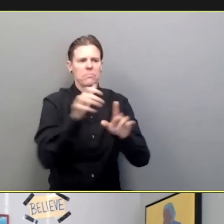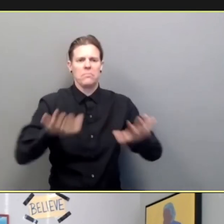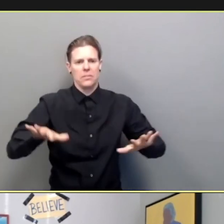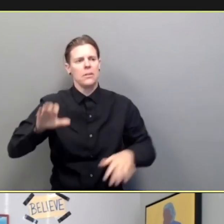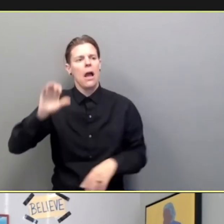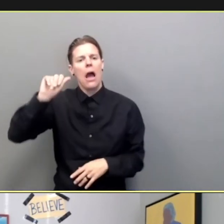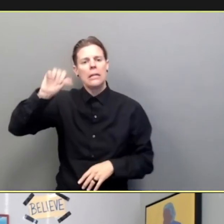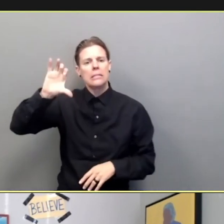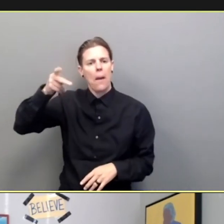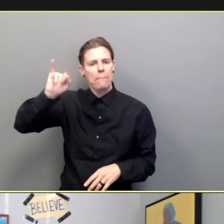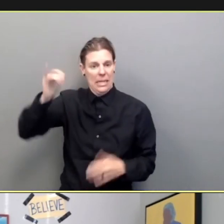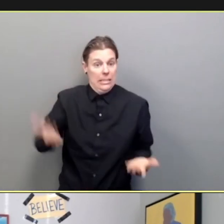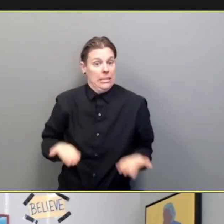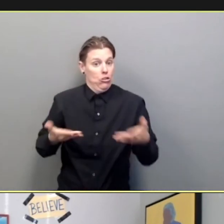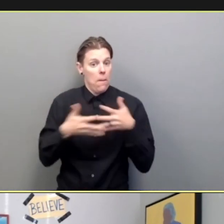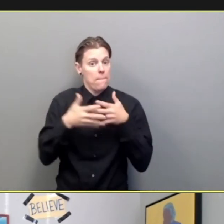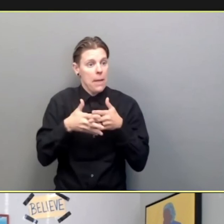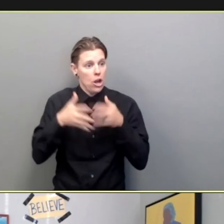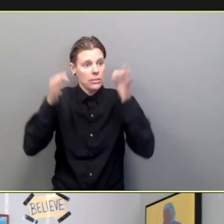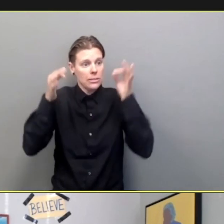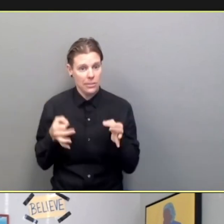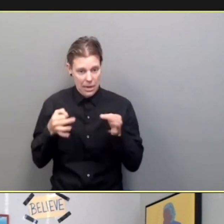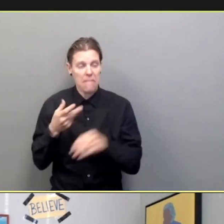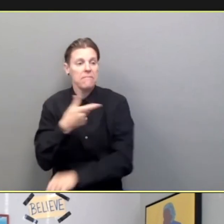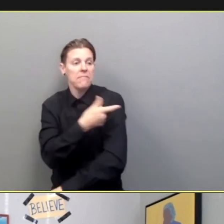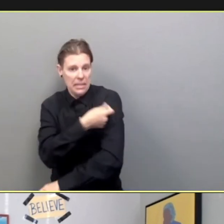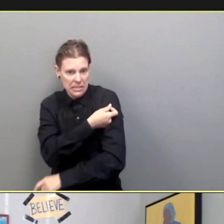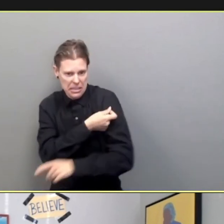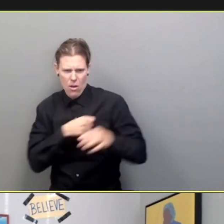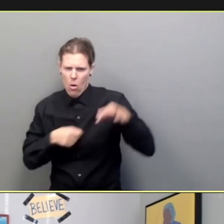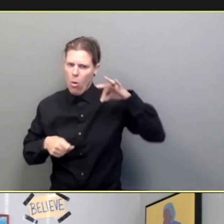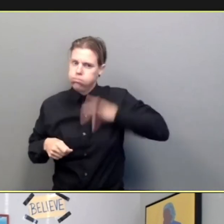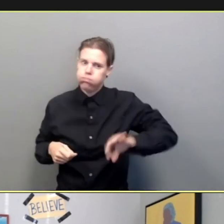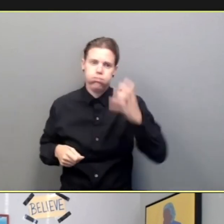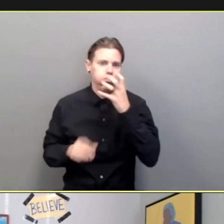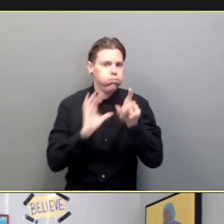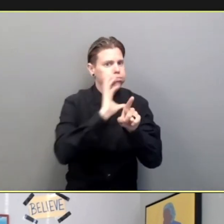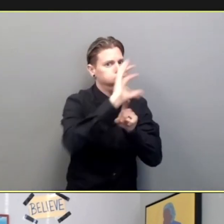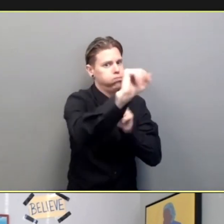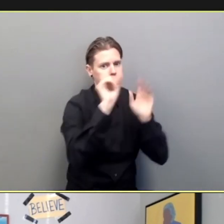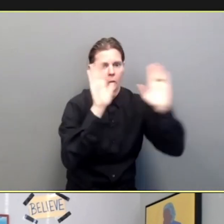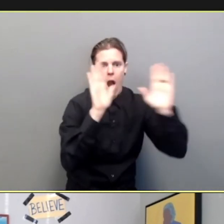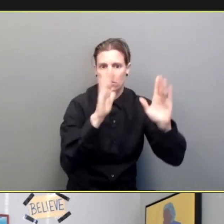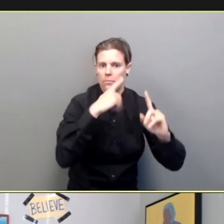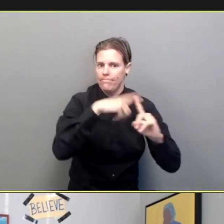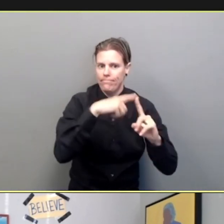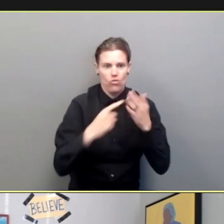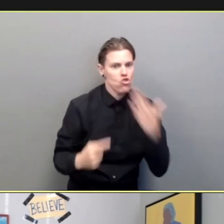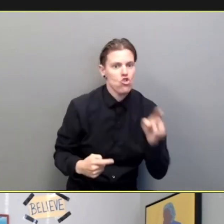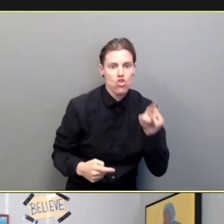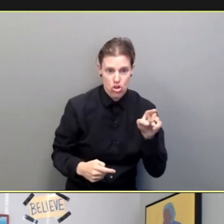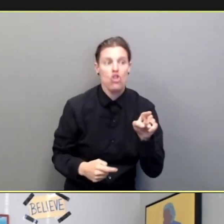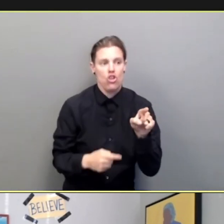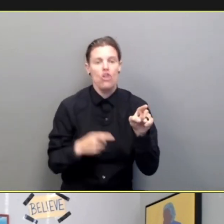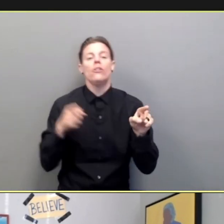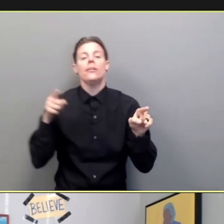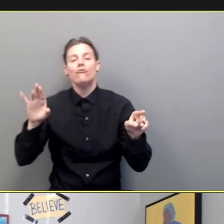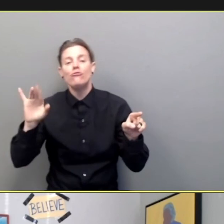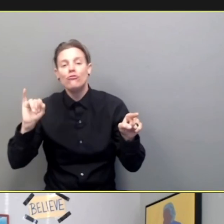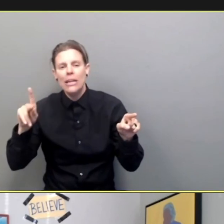the benefits of the vaccine far outweigh the risk of this rare complication, which generally